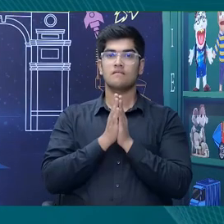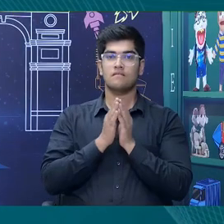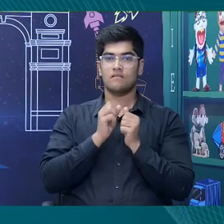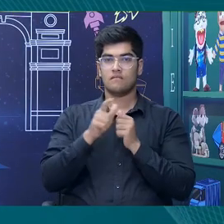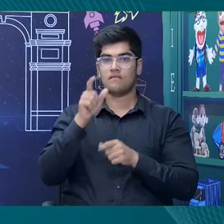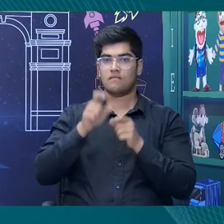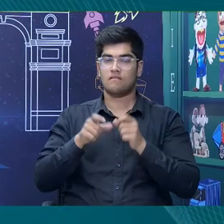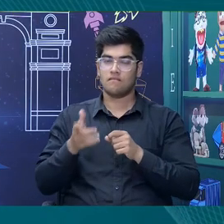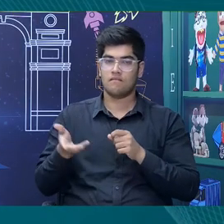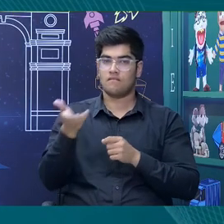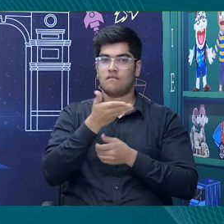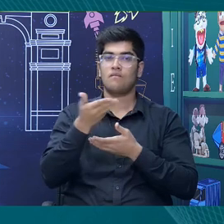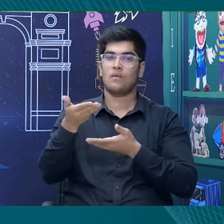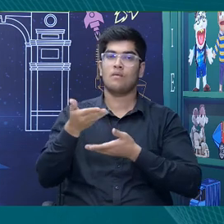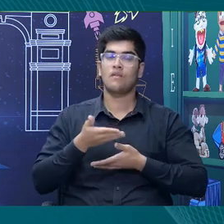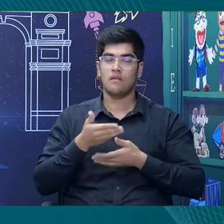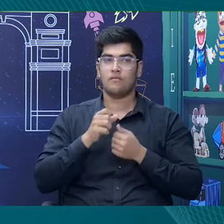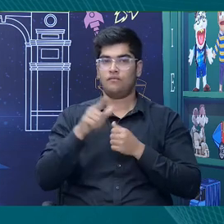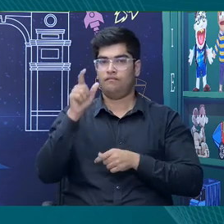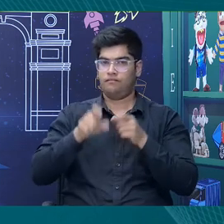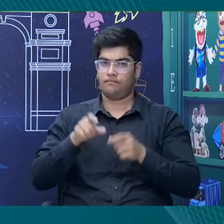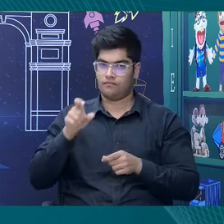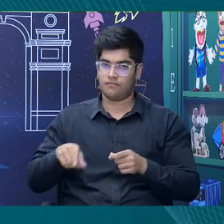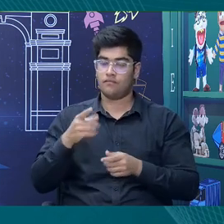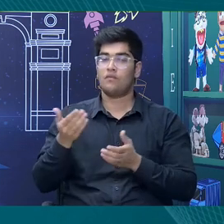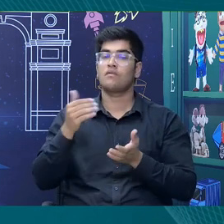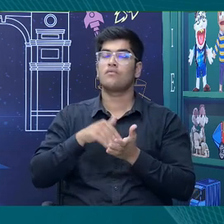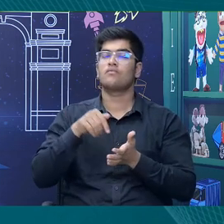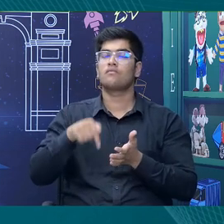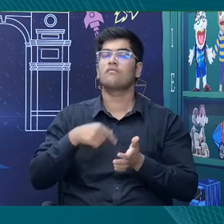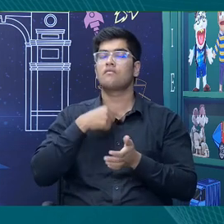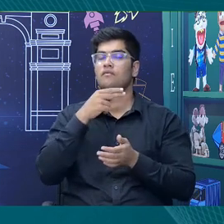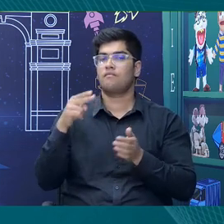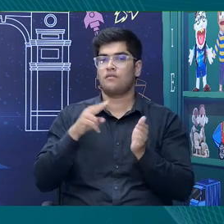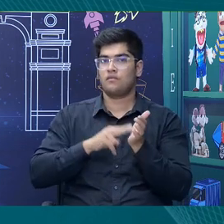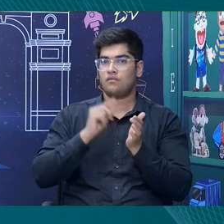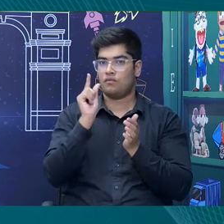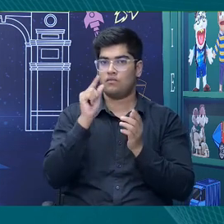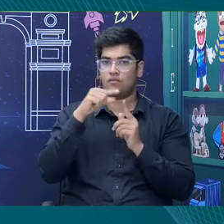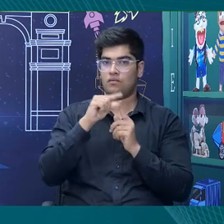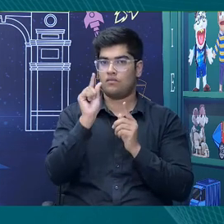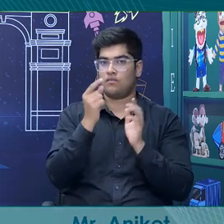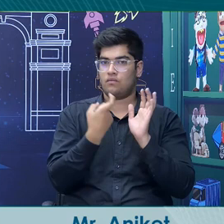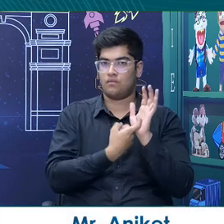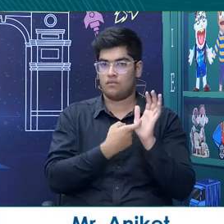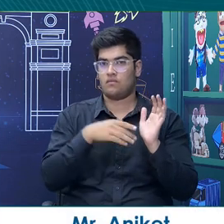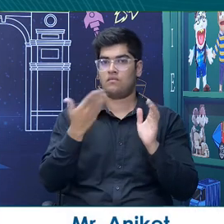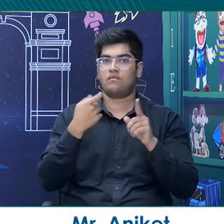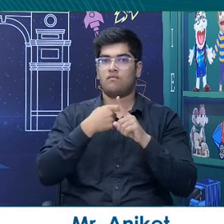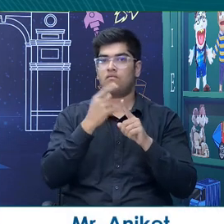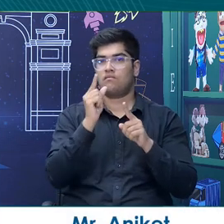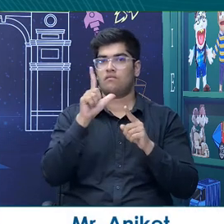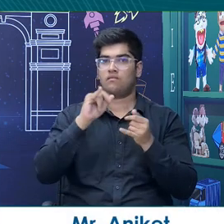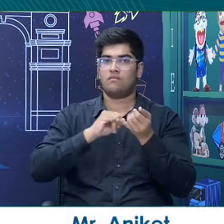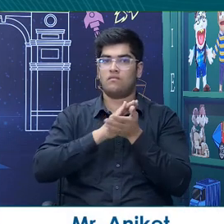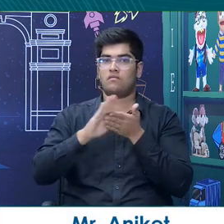Namaskar, a very warm welcome to all of you. Joining you today, I'm Nupakul Shresh. I extend my warm greetings to all those watching us live